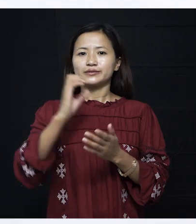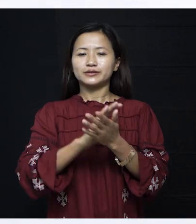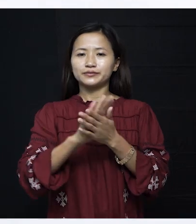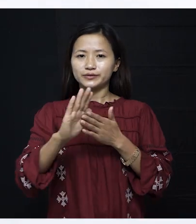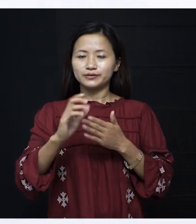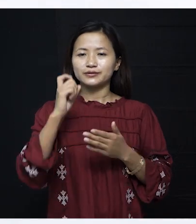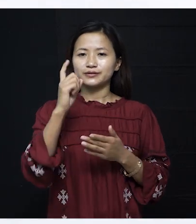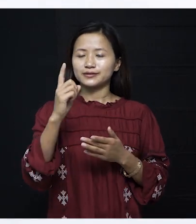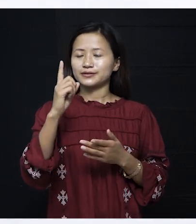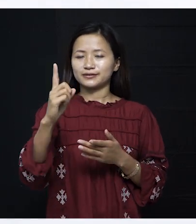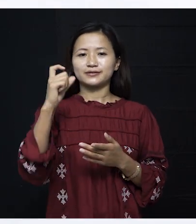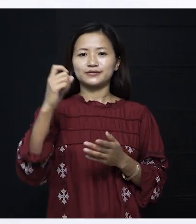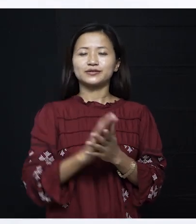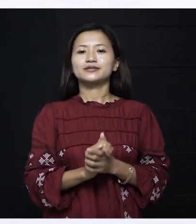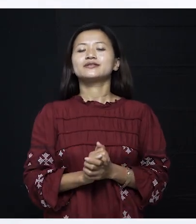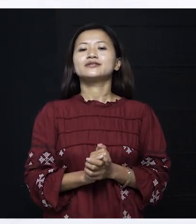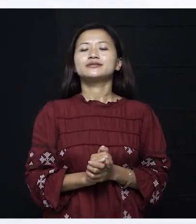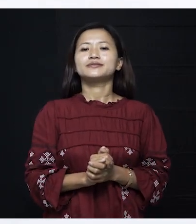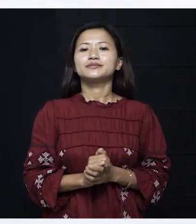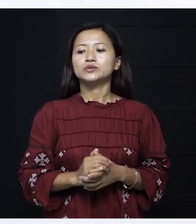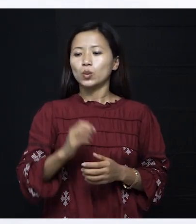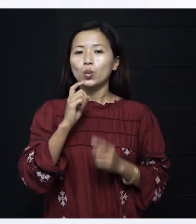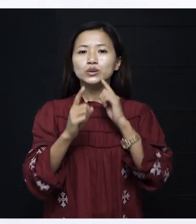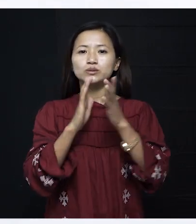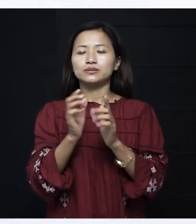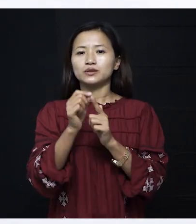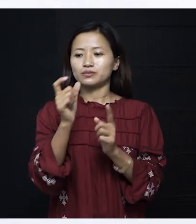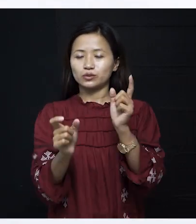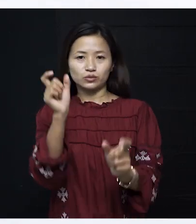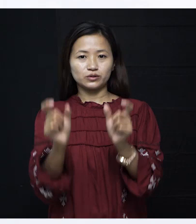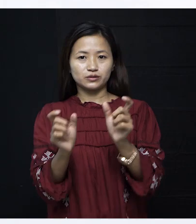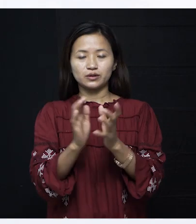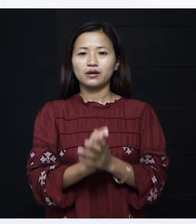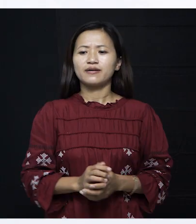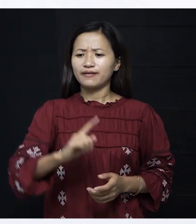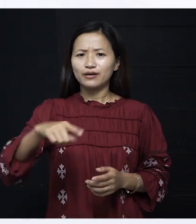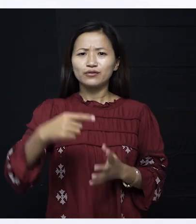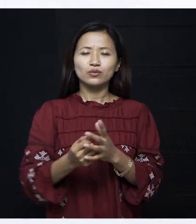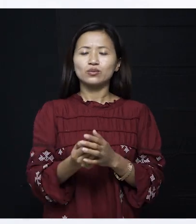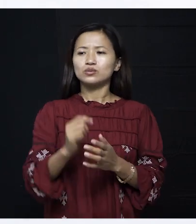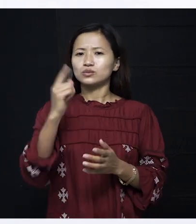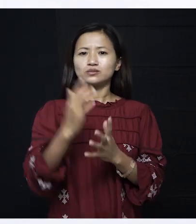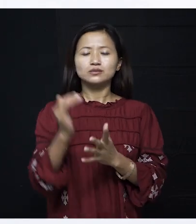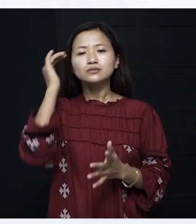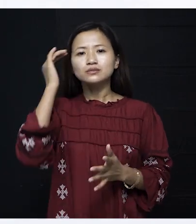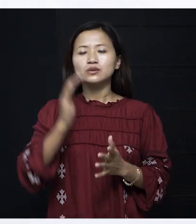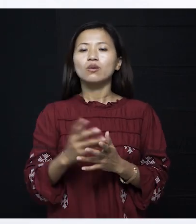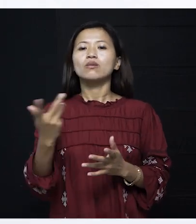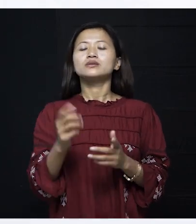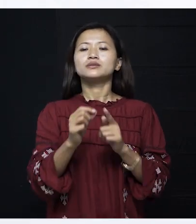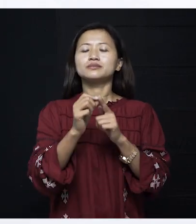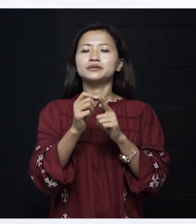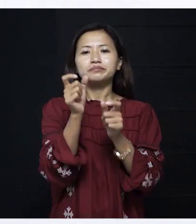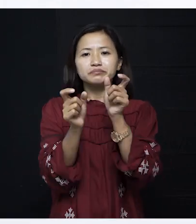Okay, now when we talk about population, some of you or every one of you, you know what we meant by